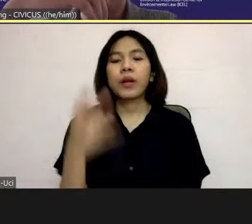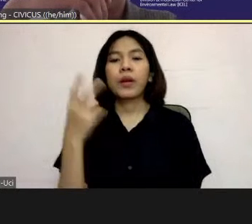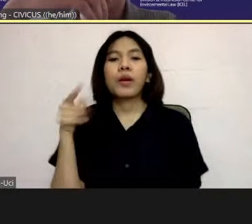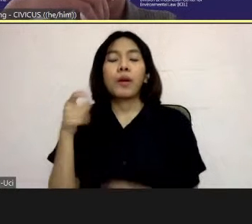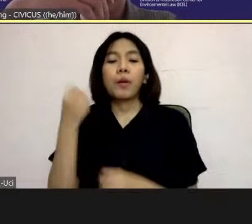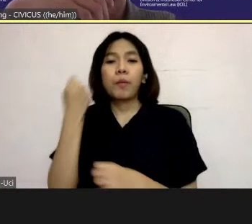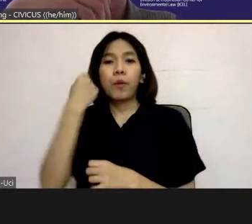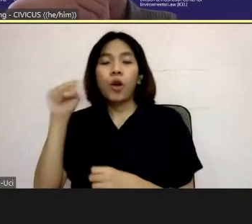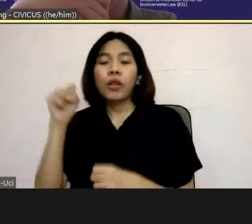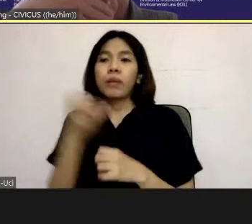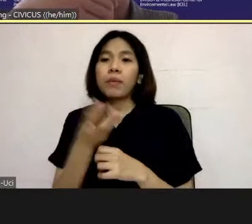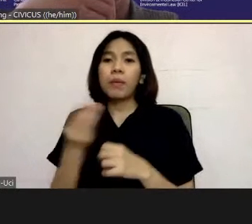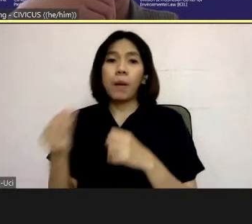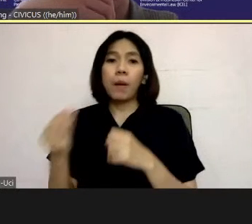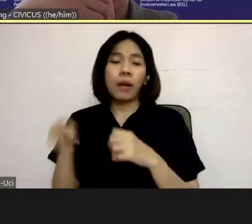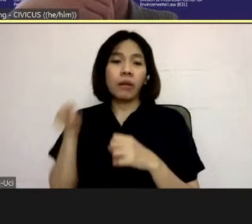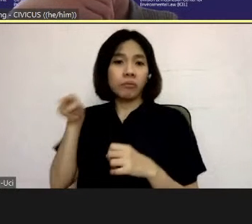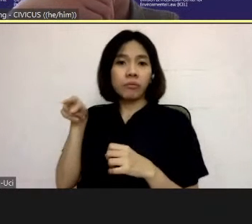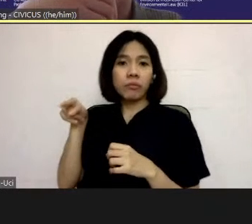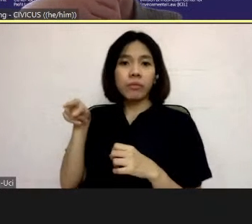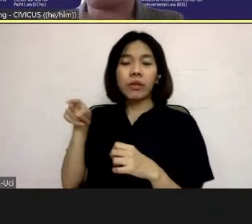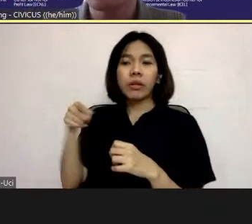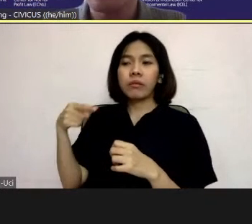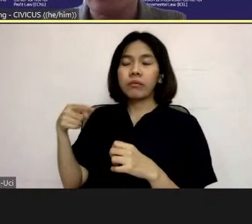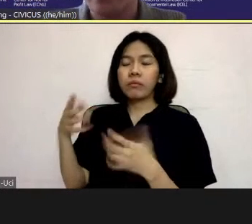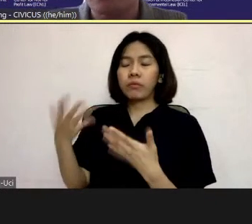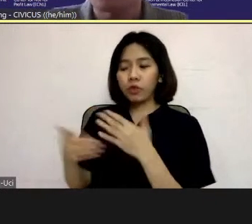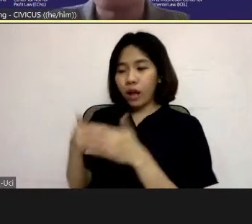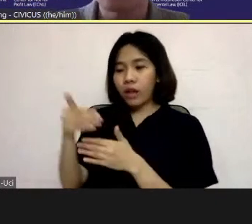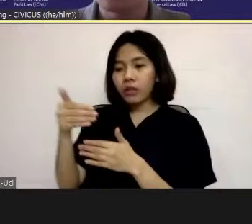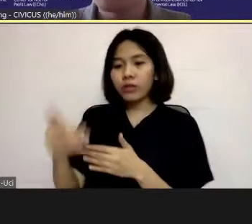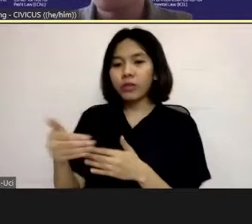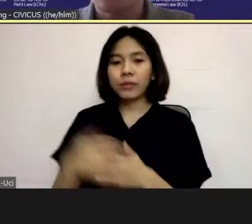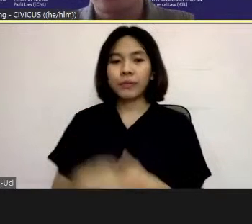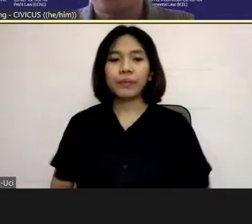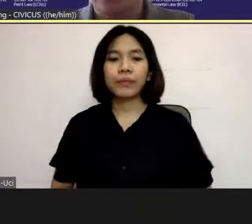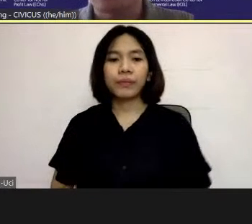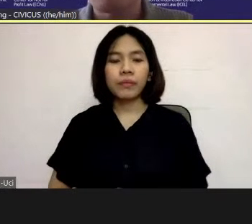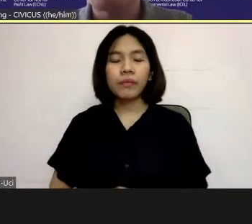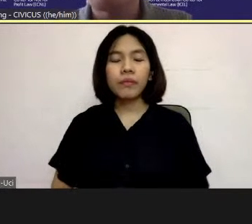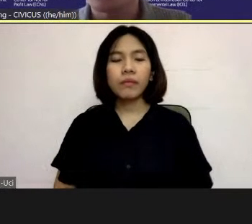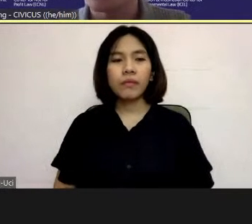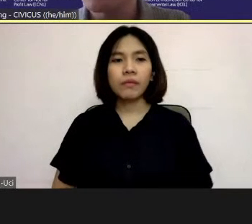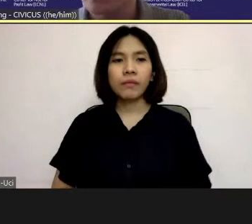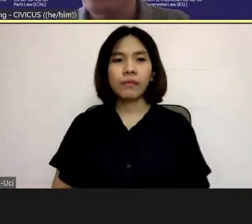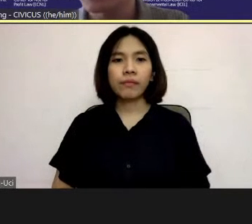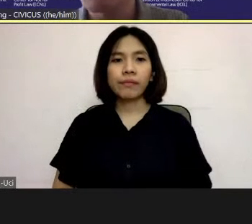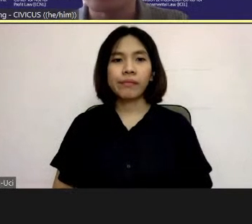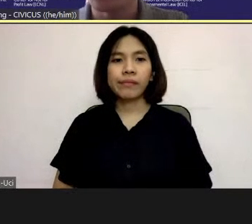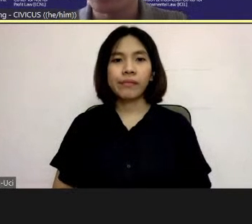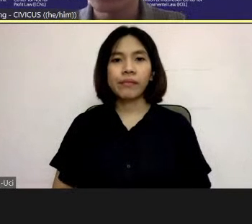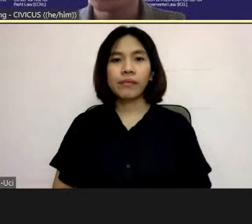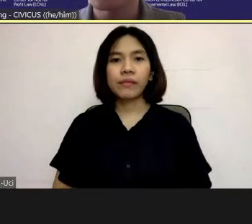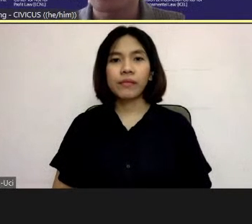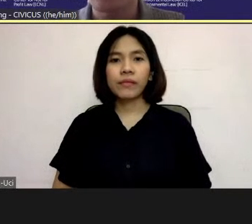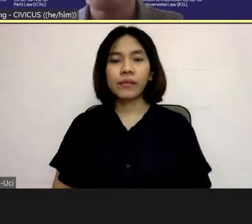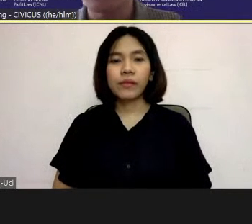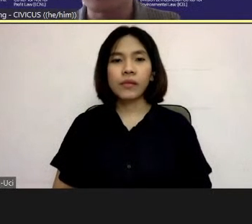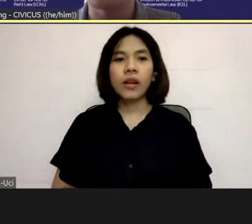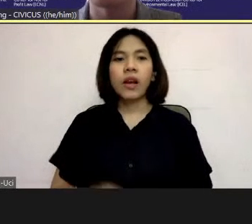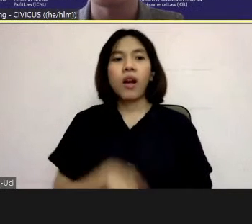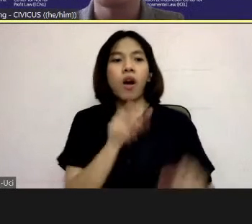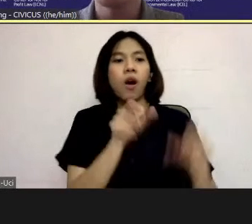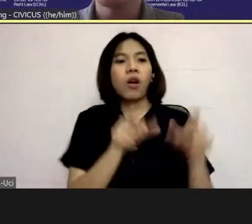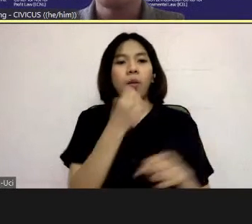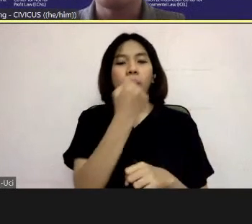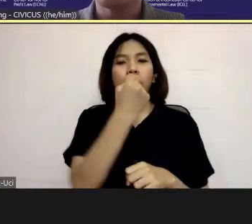countries. And in Myanmar, for example, mass protesters have happened and met by deadly violence by the ruling junta